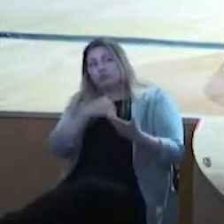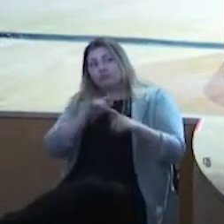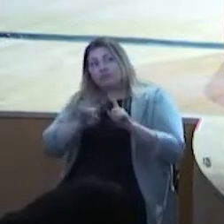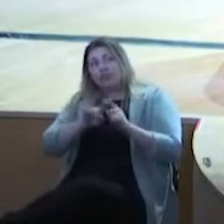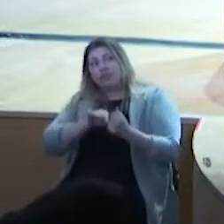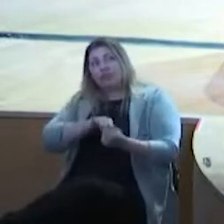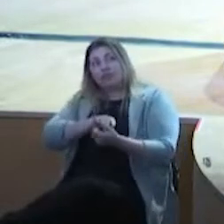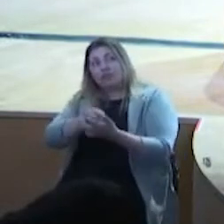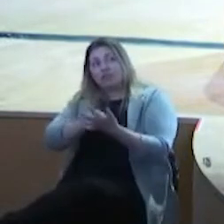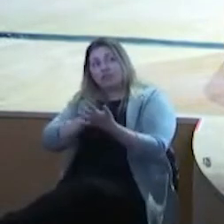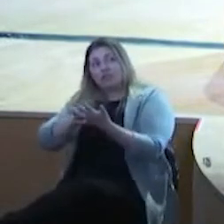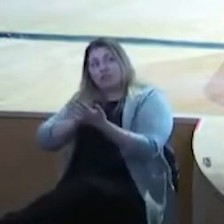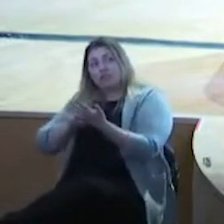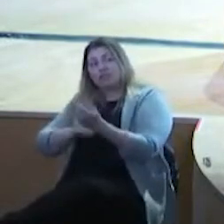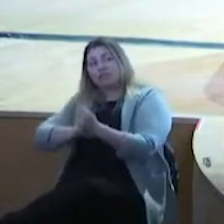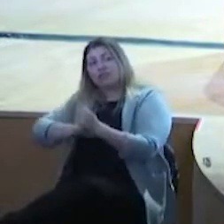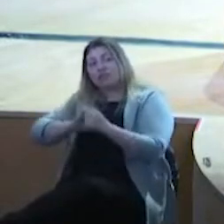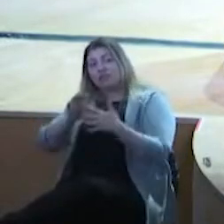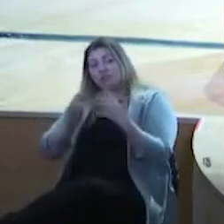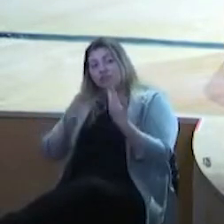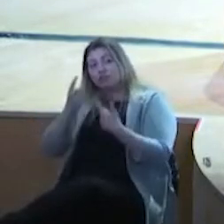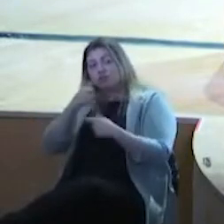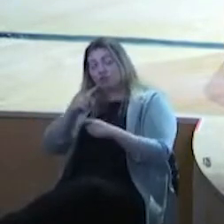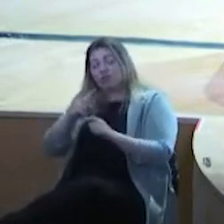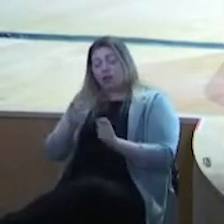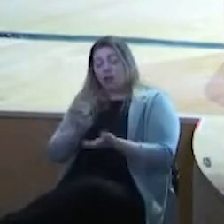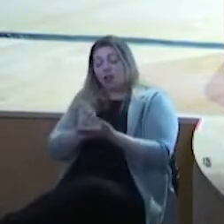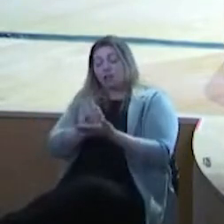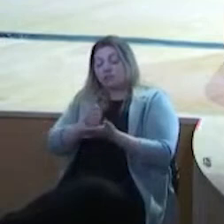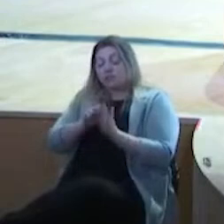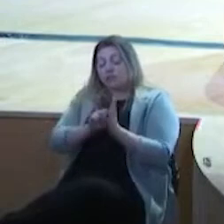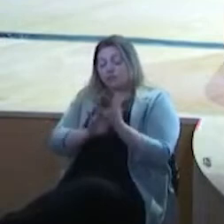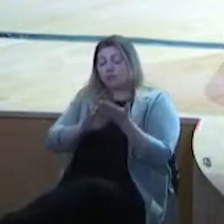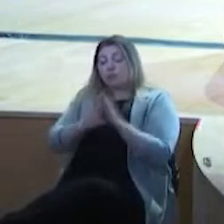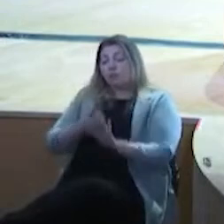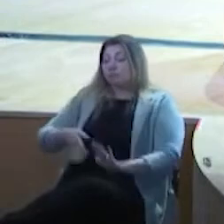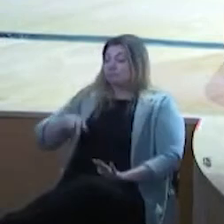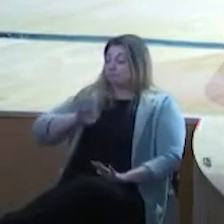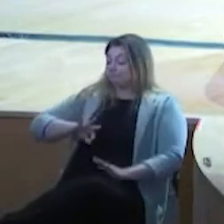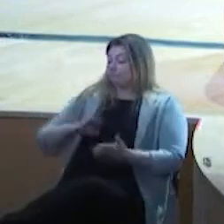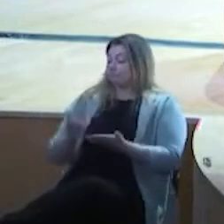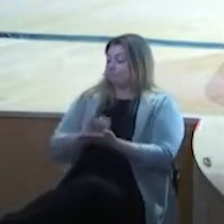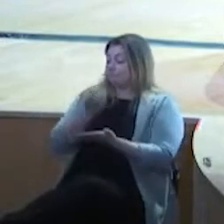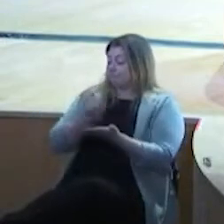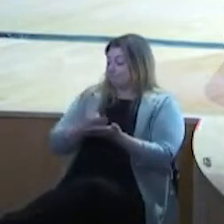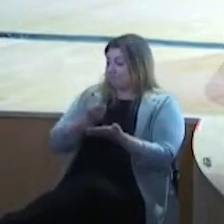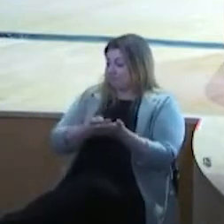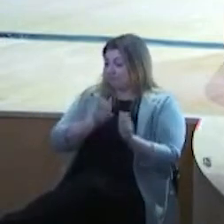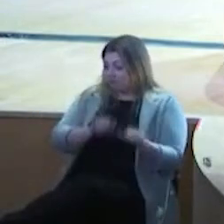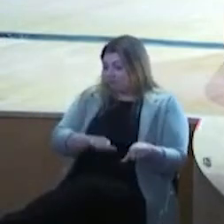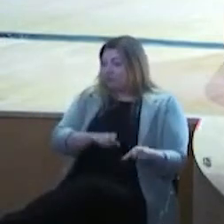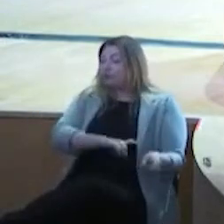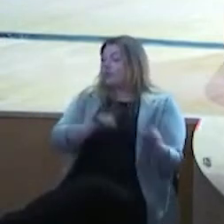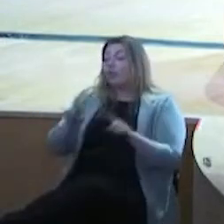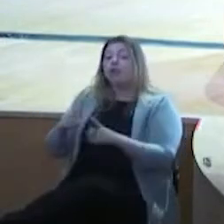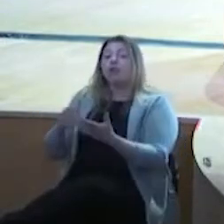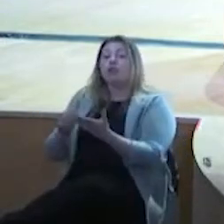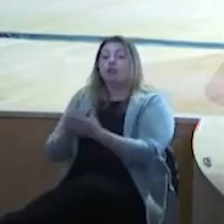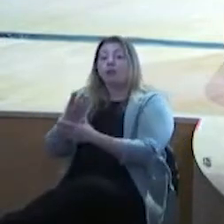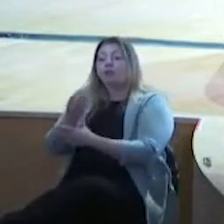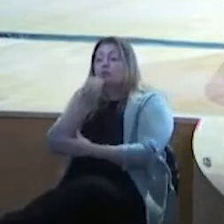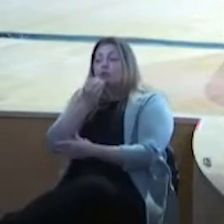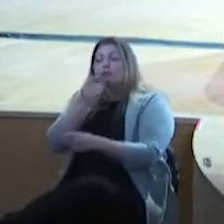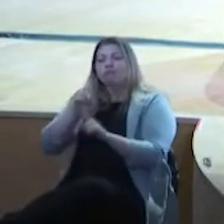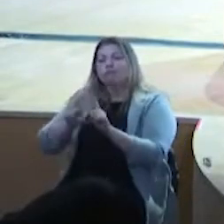can be possibilities to make our state profitable, that there are other ways to grow food in a